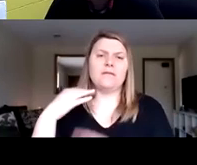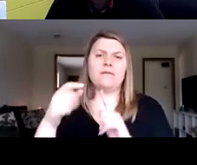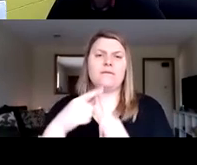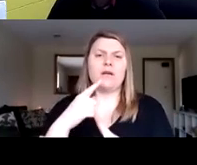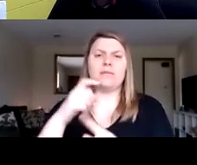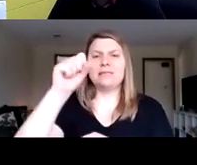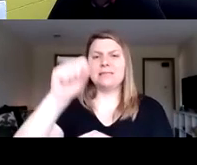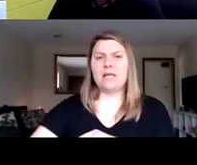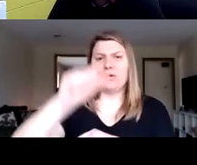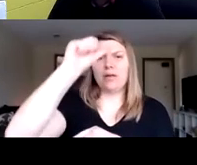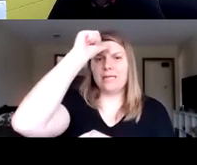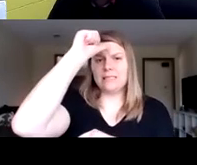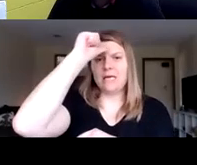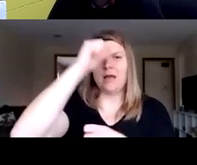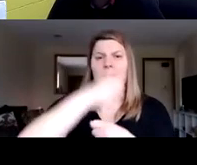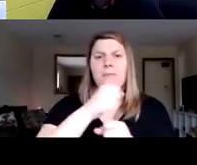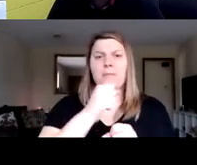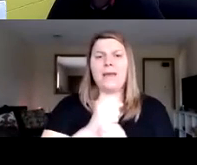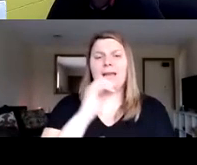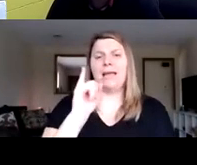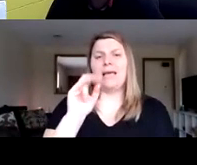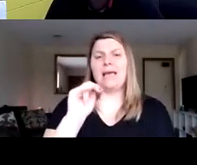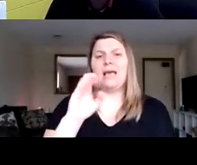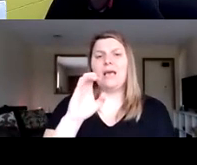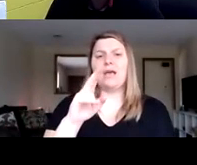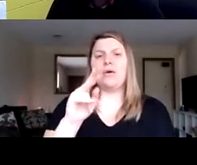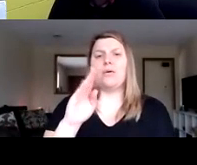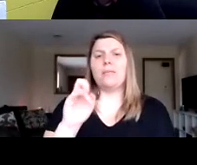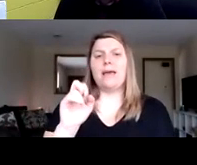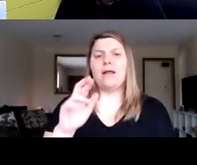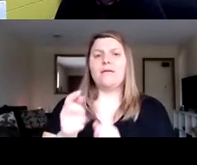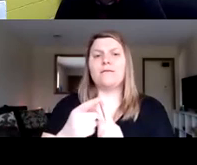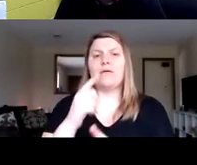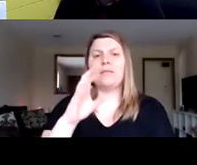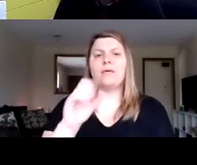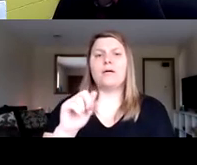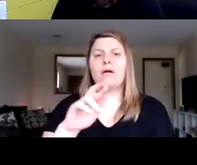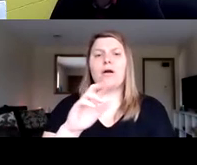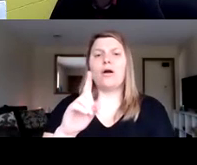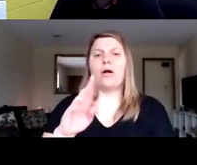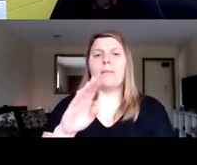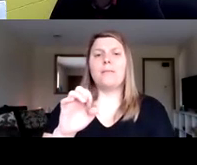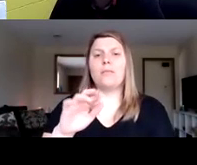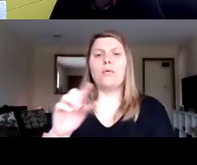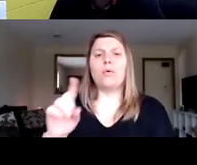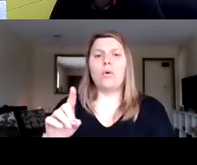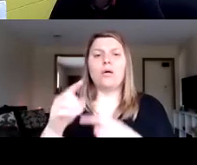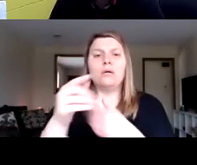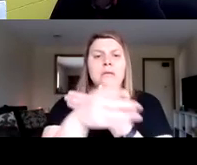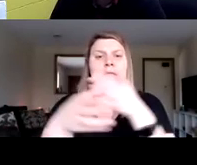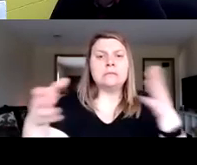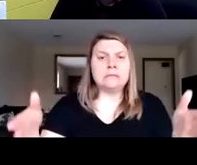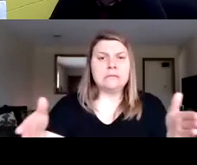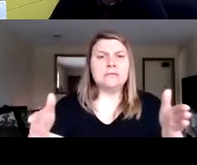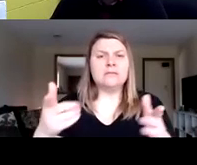from southern India that made a incubator out of cardboard. You collaborate with an American university, but the idea of